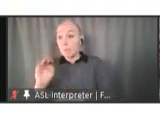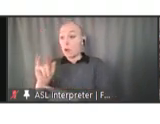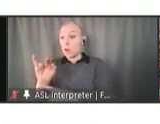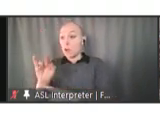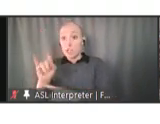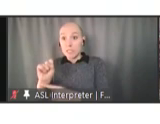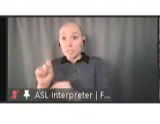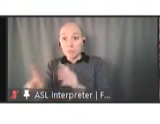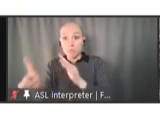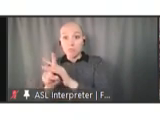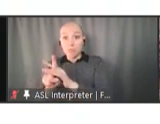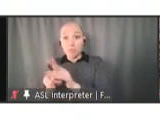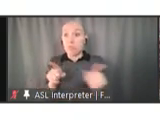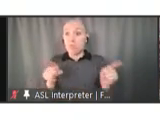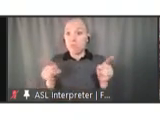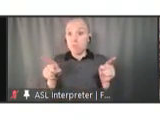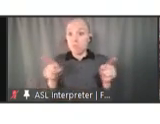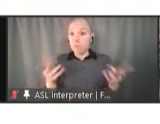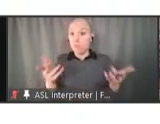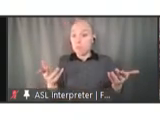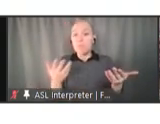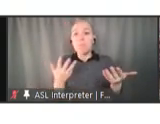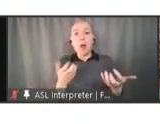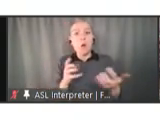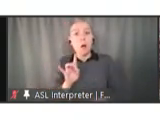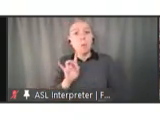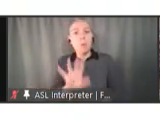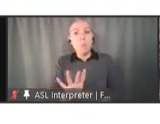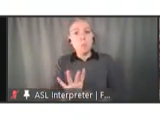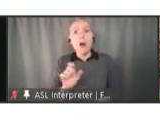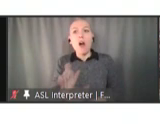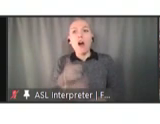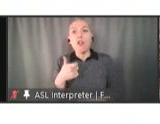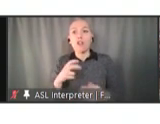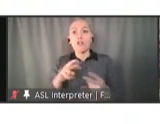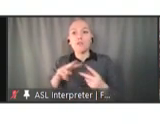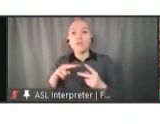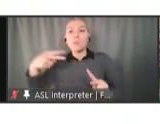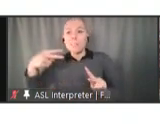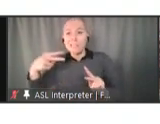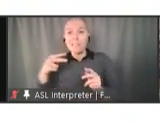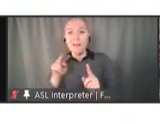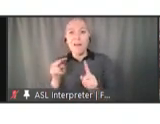as another nuance or twist to the comparison.